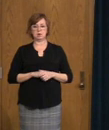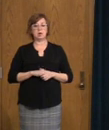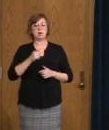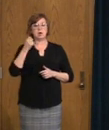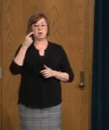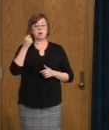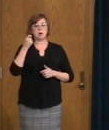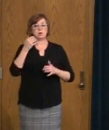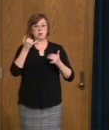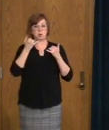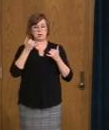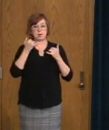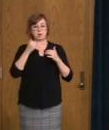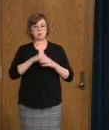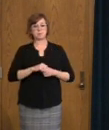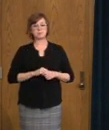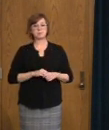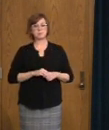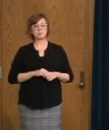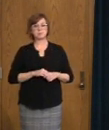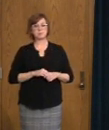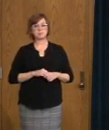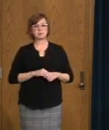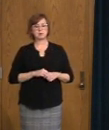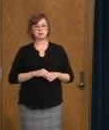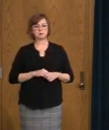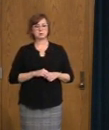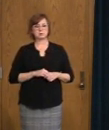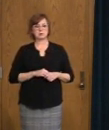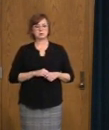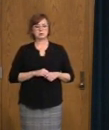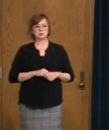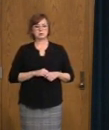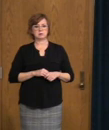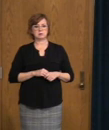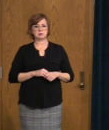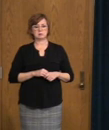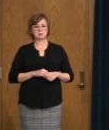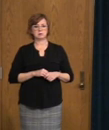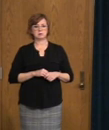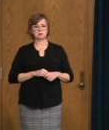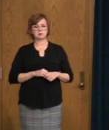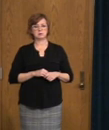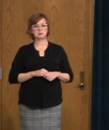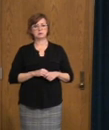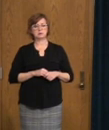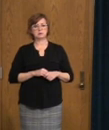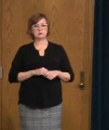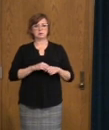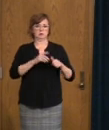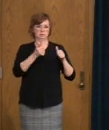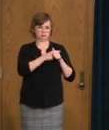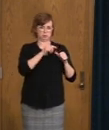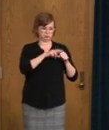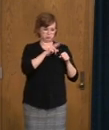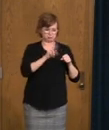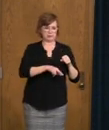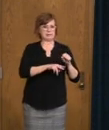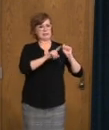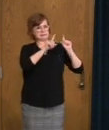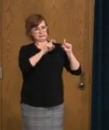to confirm is, of course, we've received the initial doses for the pilot in Regina. We